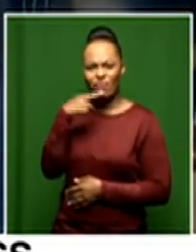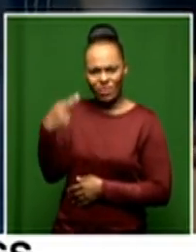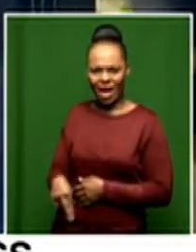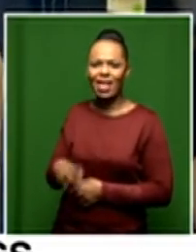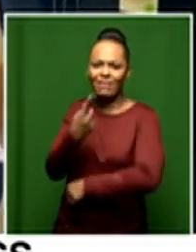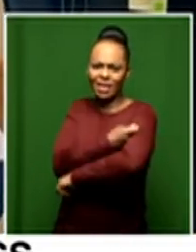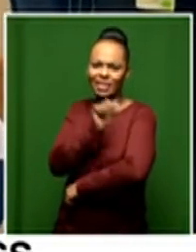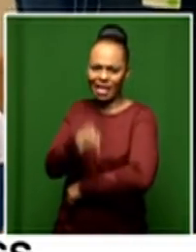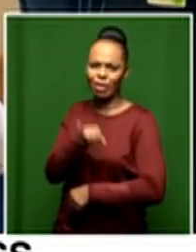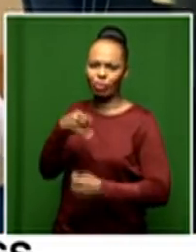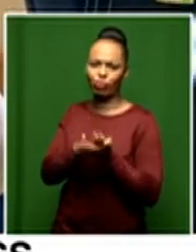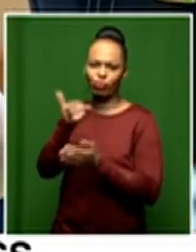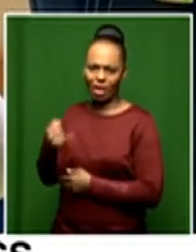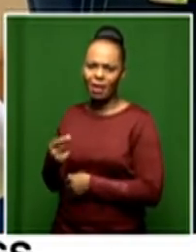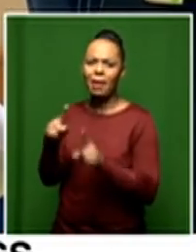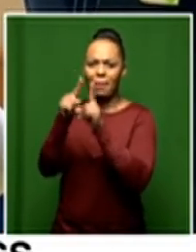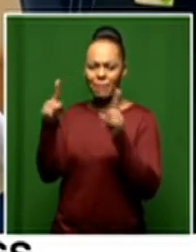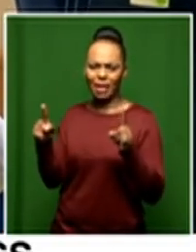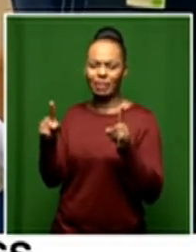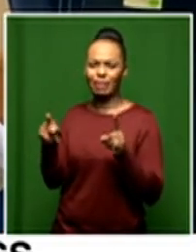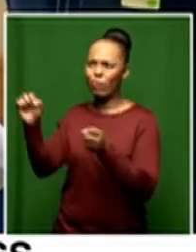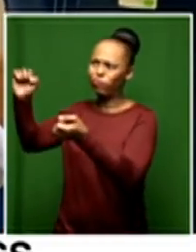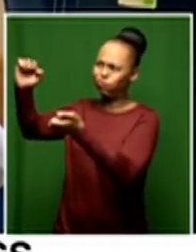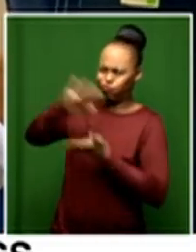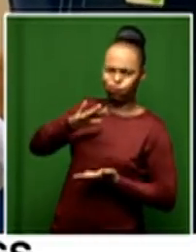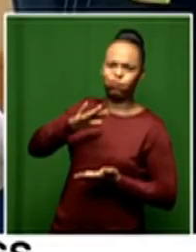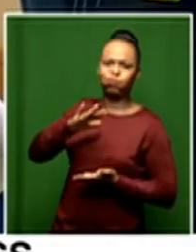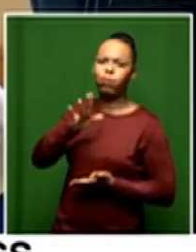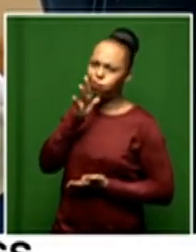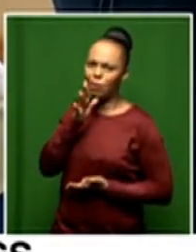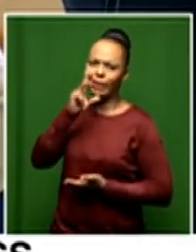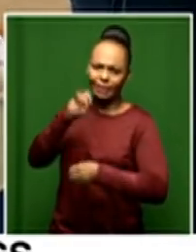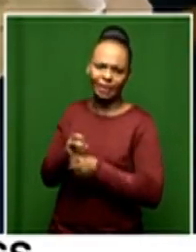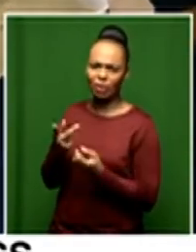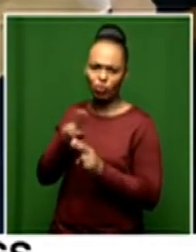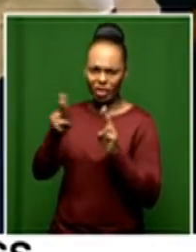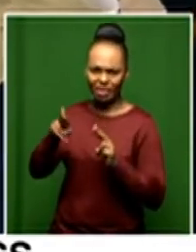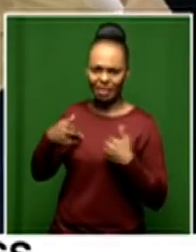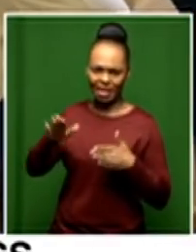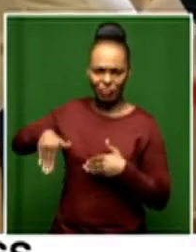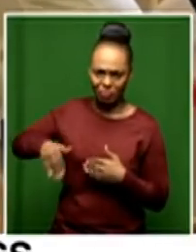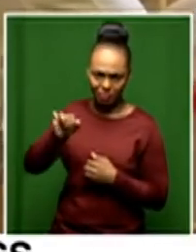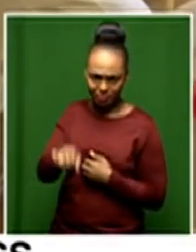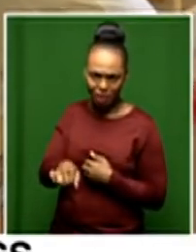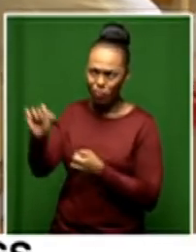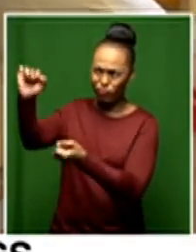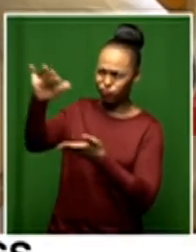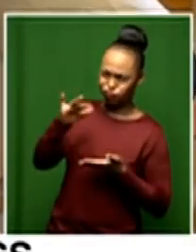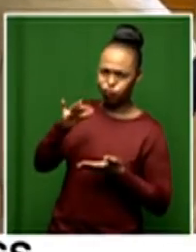vaccine, but, you know, this isn't the mass rollout that we've been promised. We haven't even started that, have we?